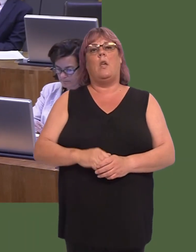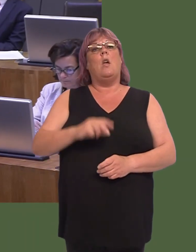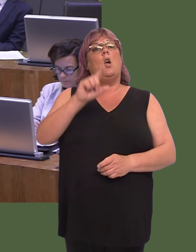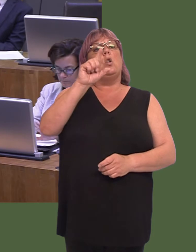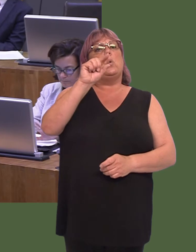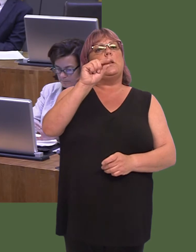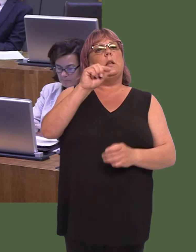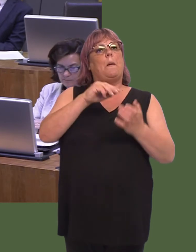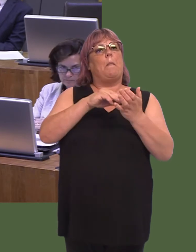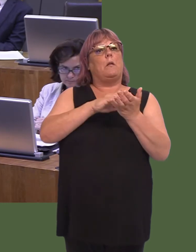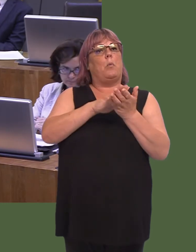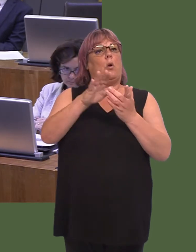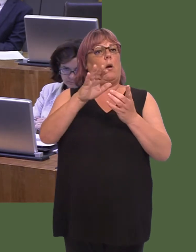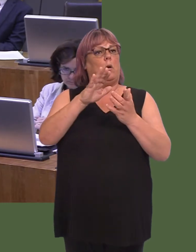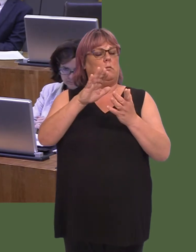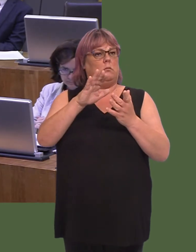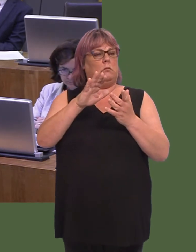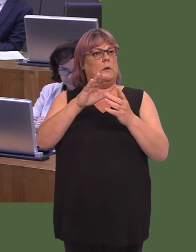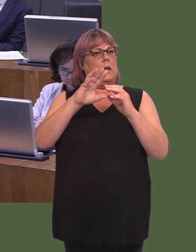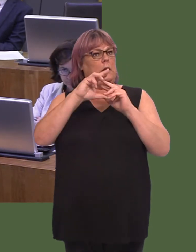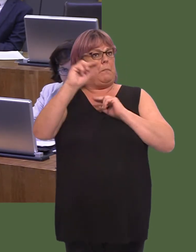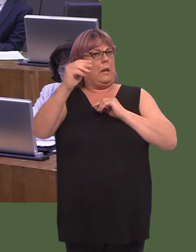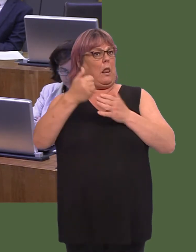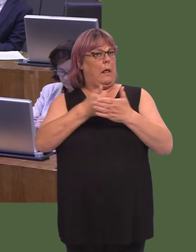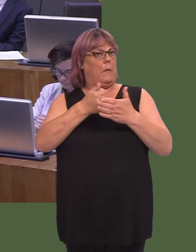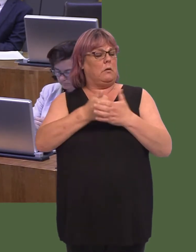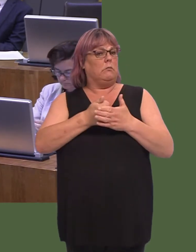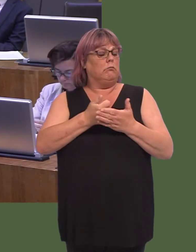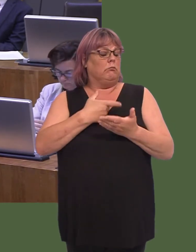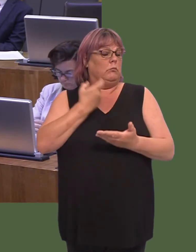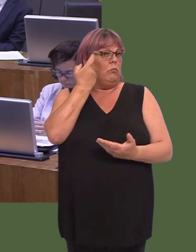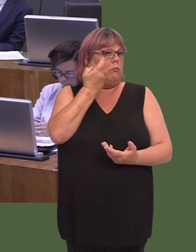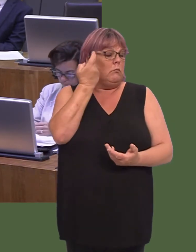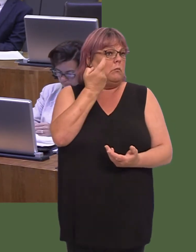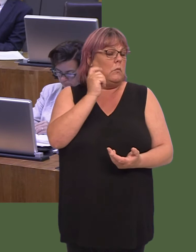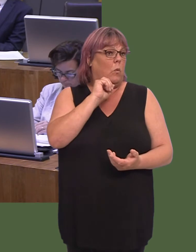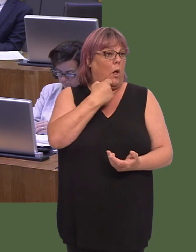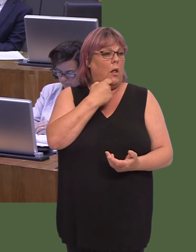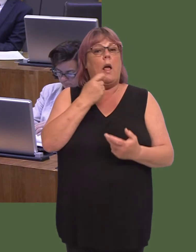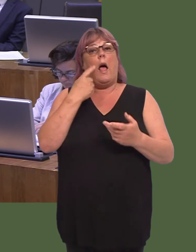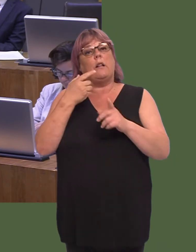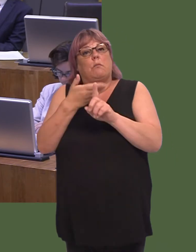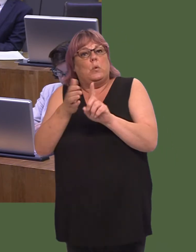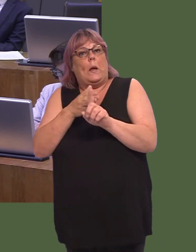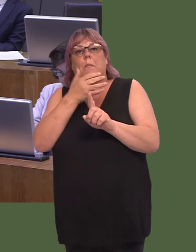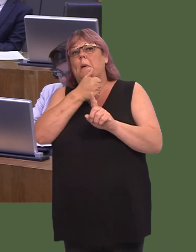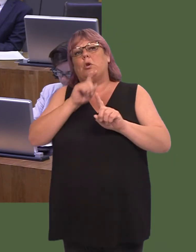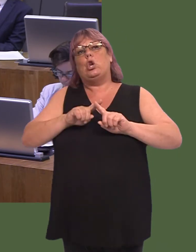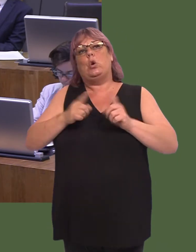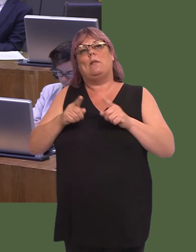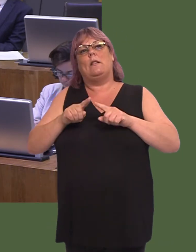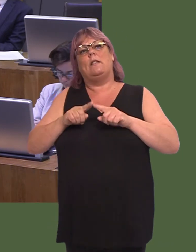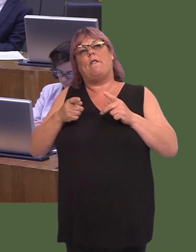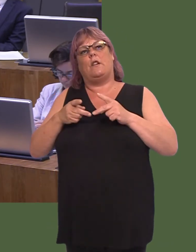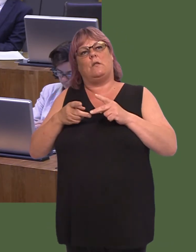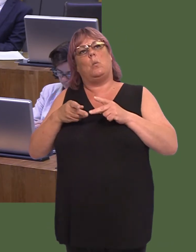active consideration will be given to a 20-mile-per-hour speed limit. He's also right to say that we want to encourage more people to other forms of transport, and that's precisely, as I've